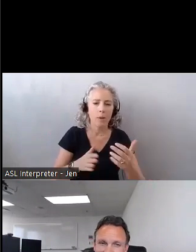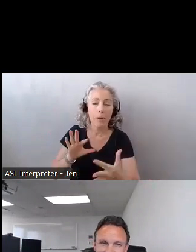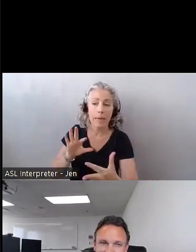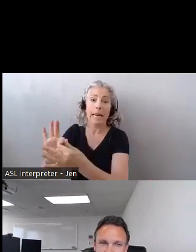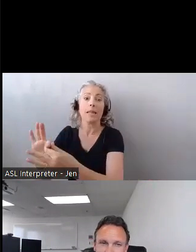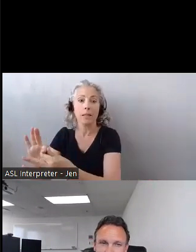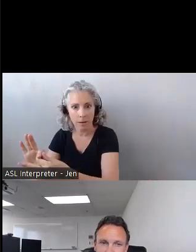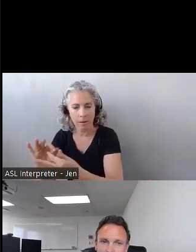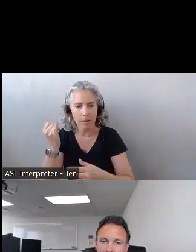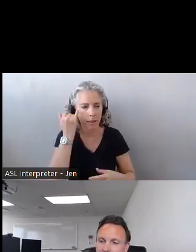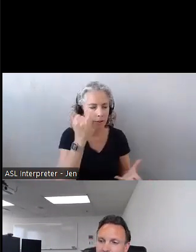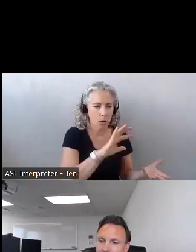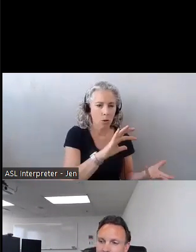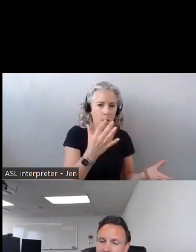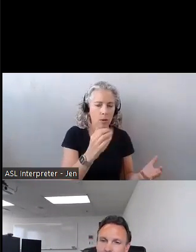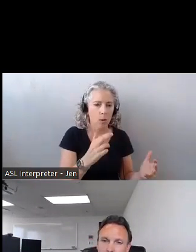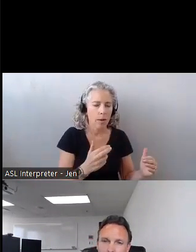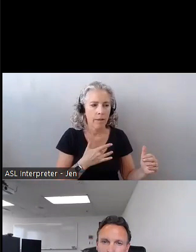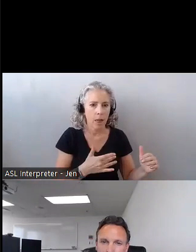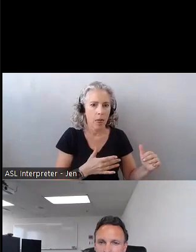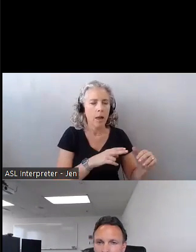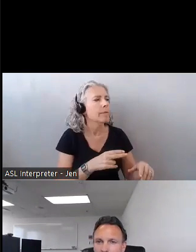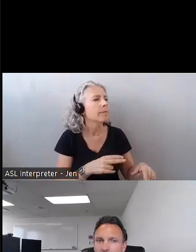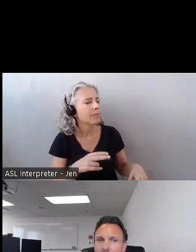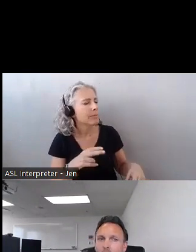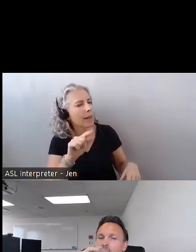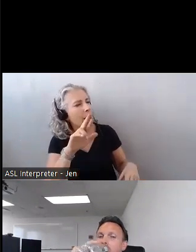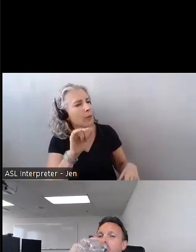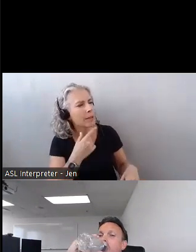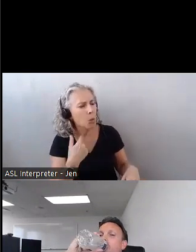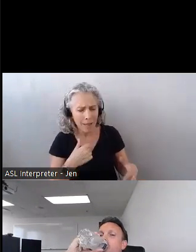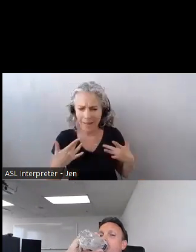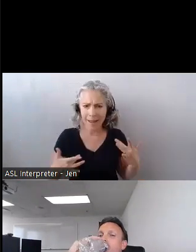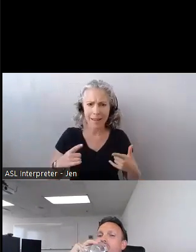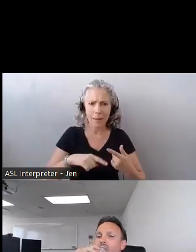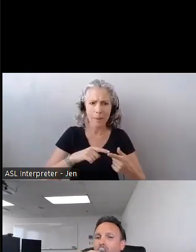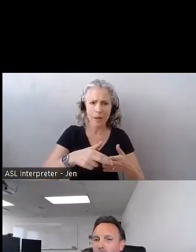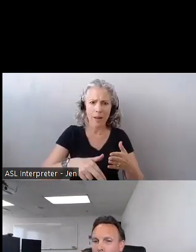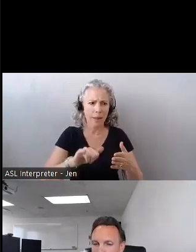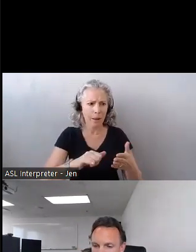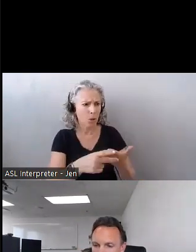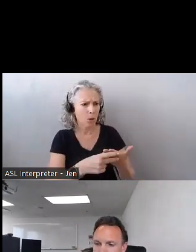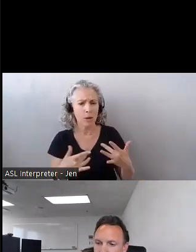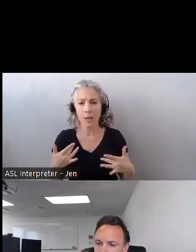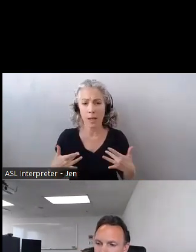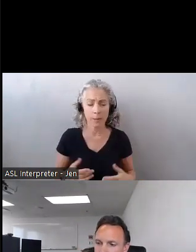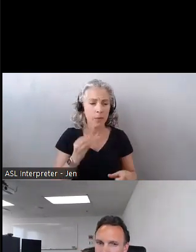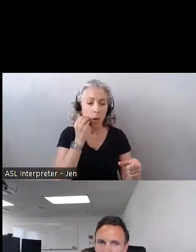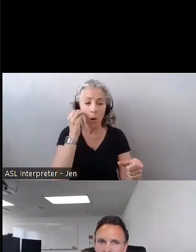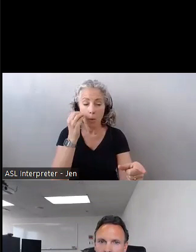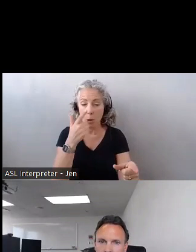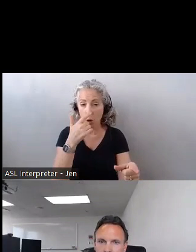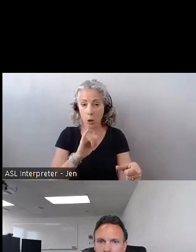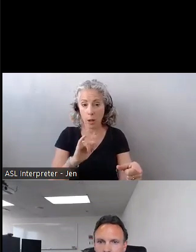one. Yeah, we're excited about the outcomes of this program. Now, that home that you're looking at, there's about